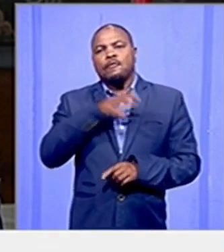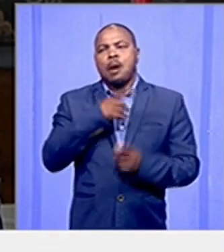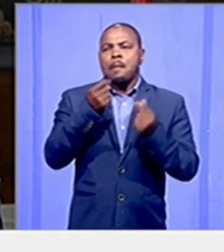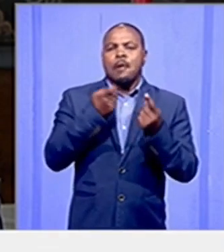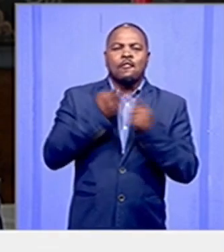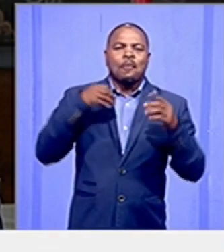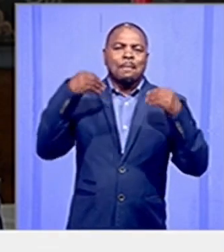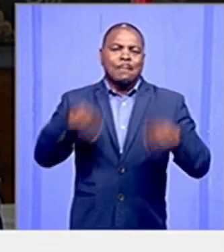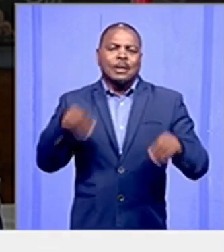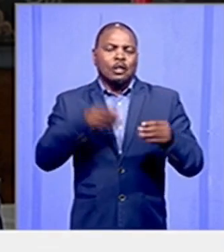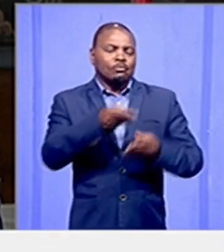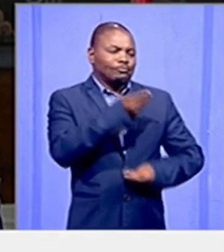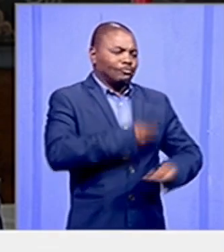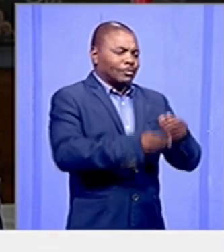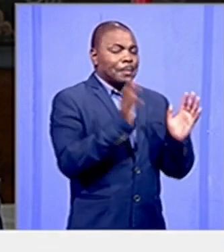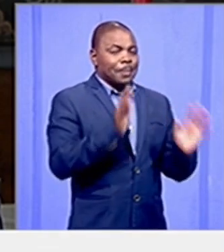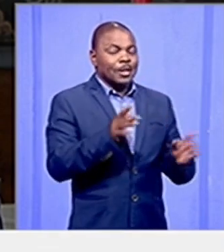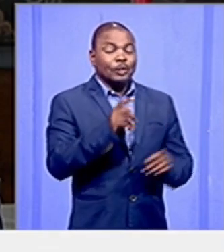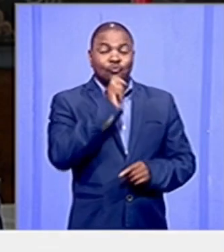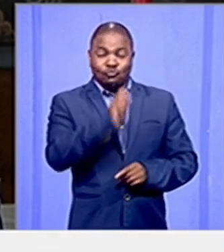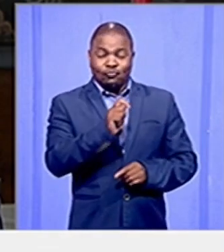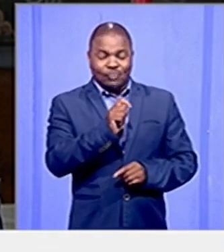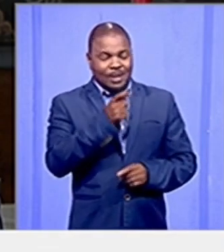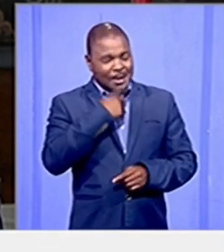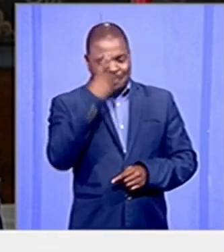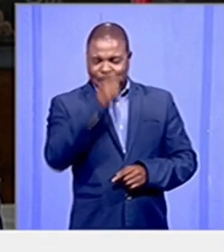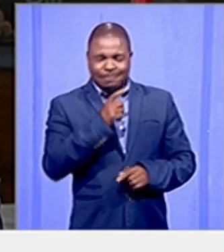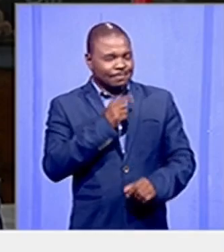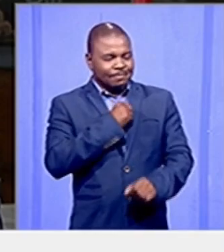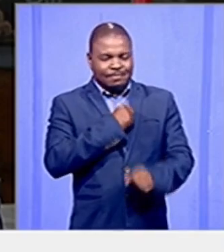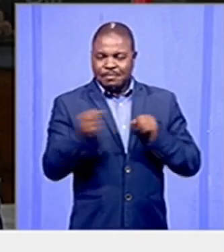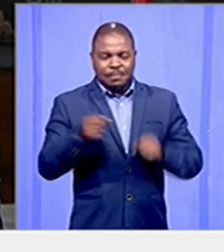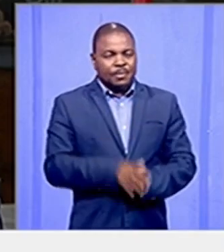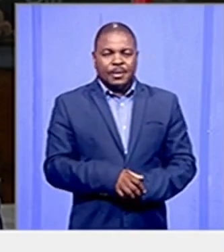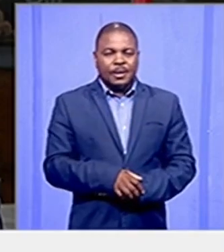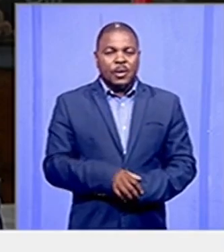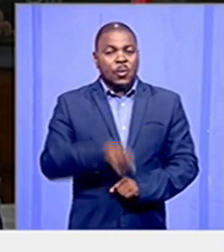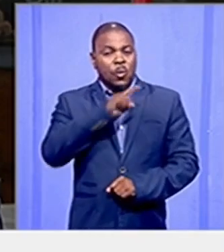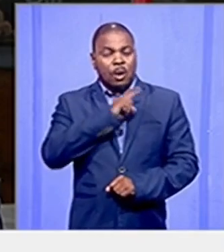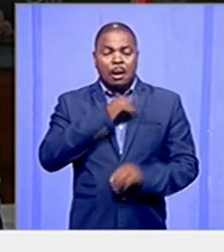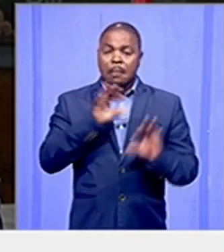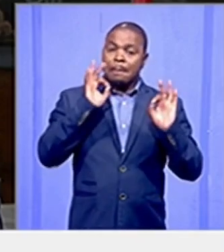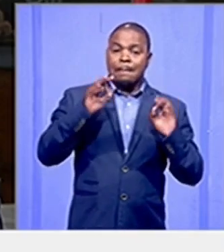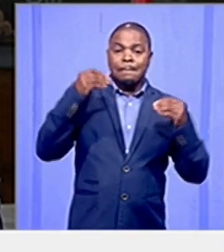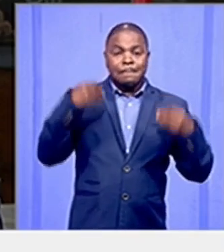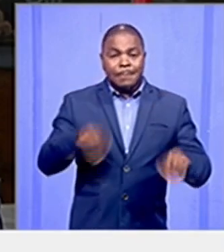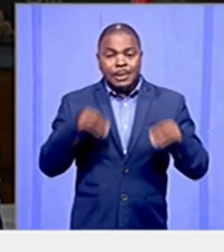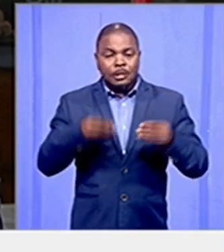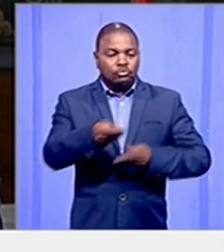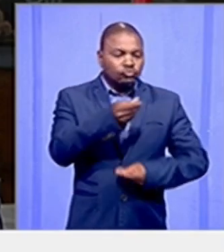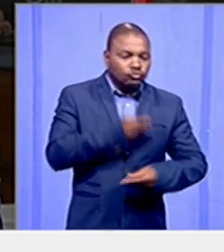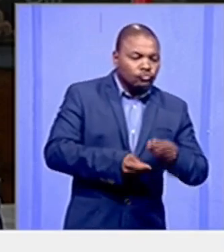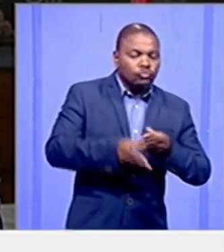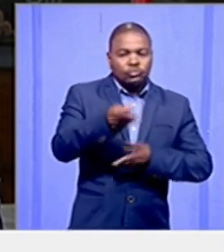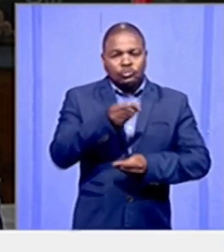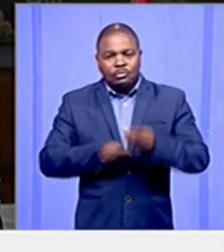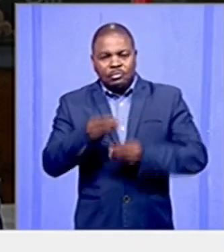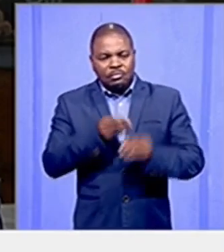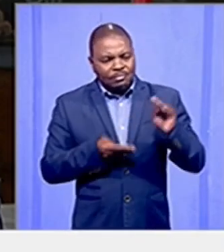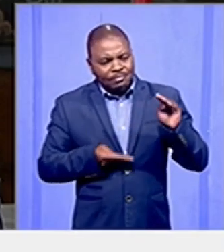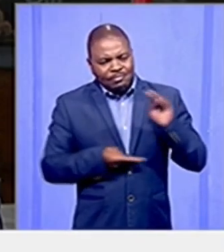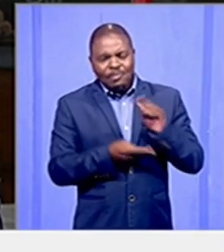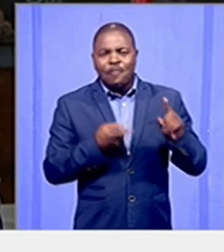of a business transaction frankly impossible to believe, because legitimate business transactions are usually not hidden